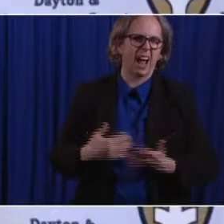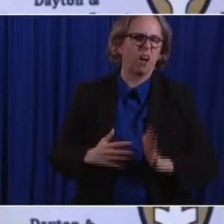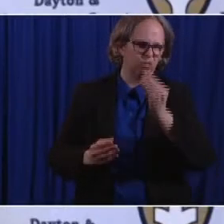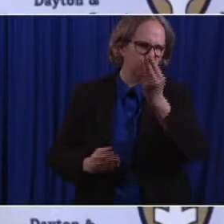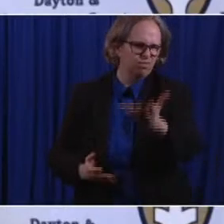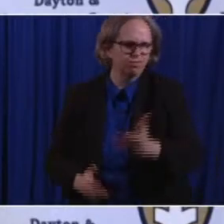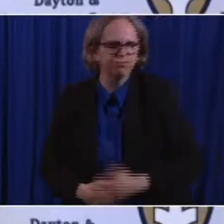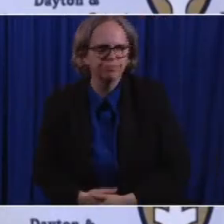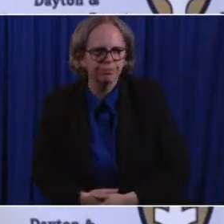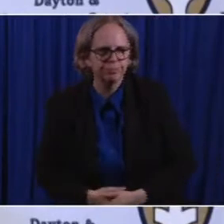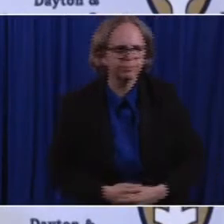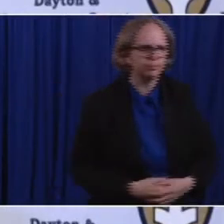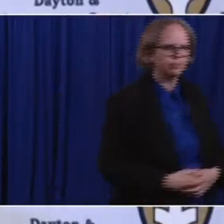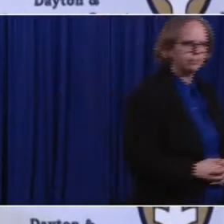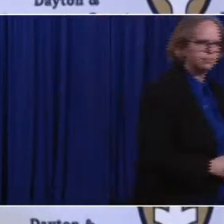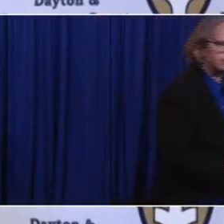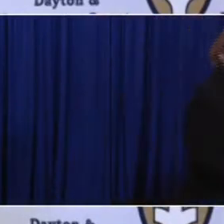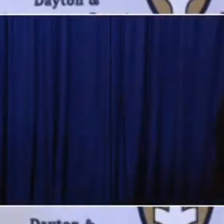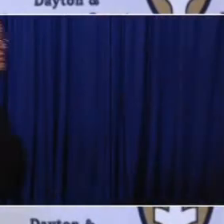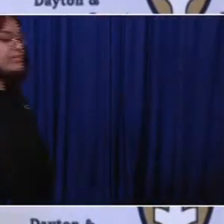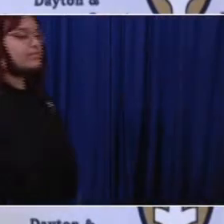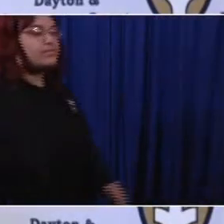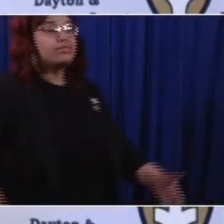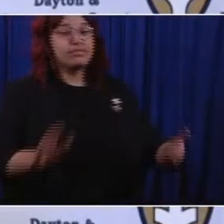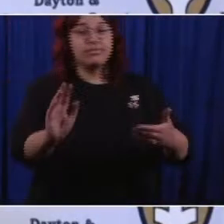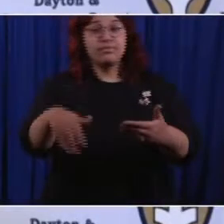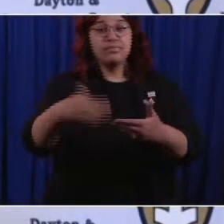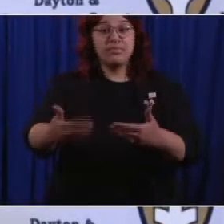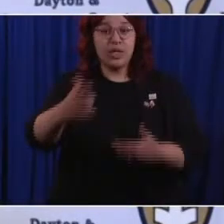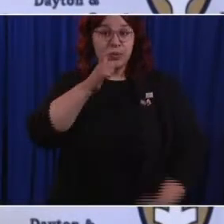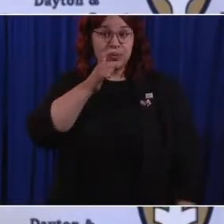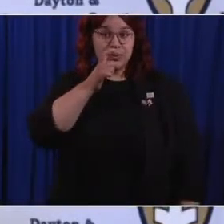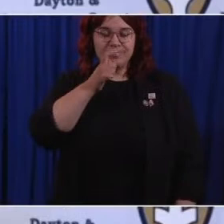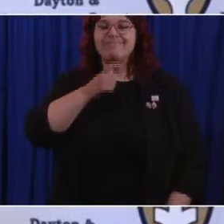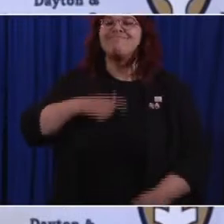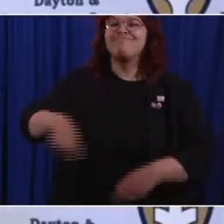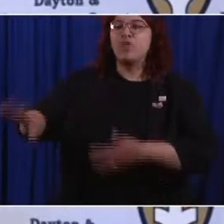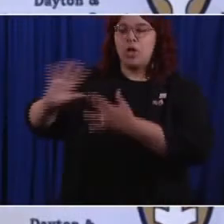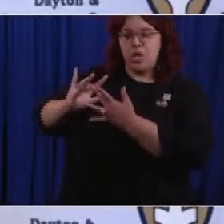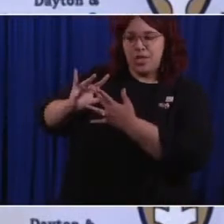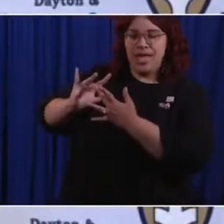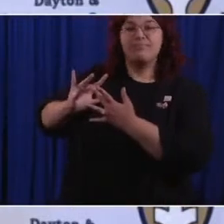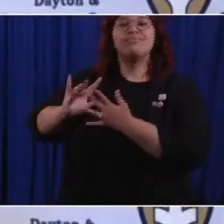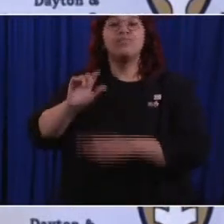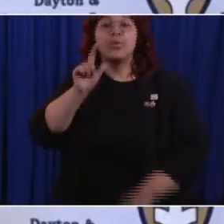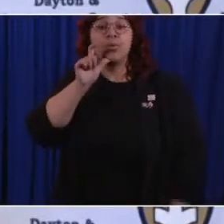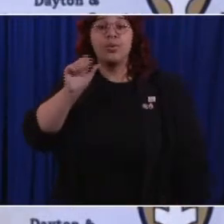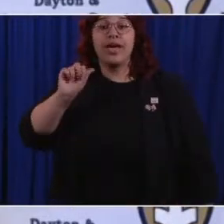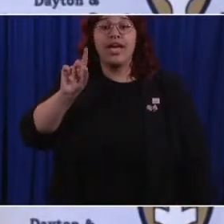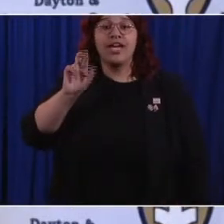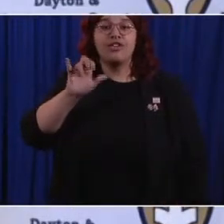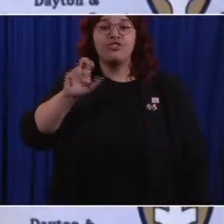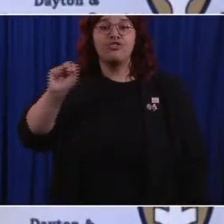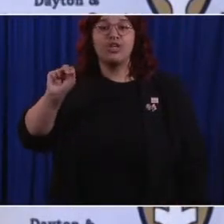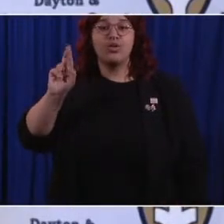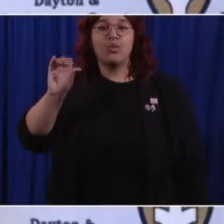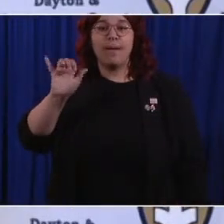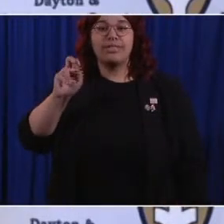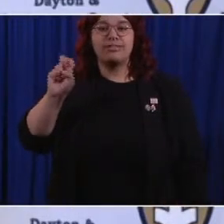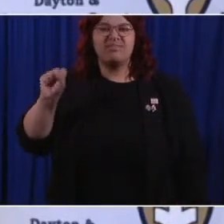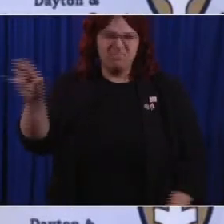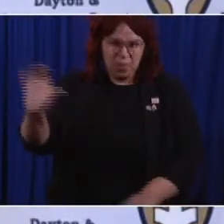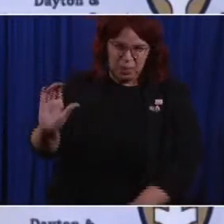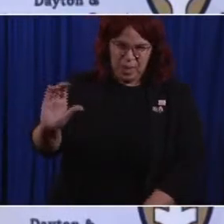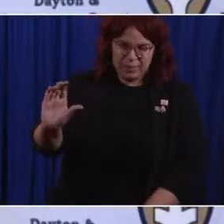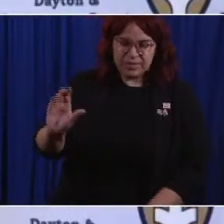Next question online is from Adrian Robbins at WCMH in Columbus. Hi, Governor, thank you for taking our questions. When it comes